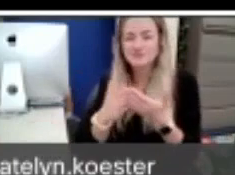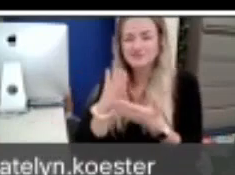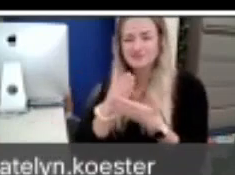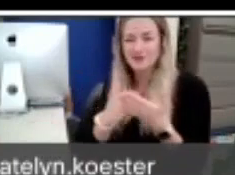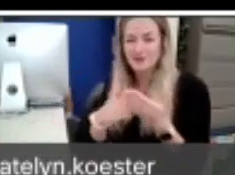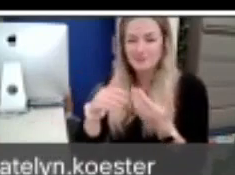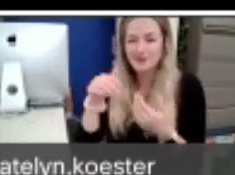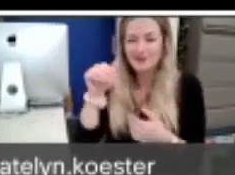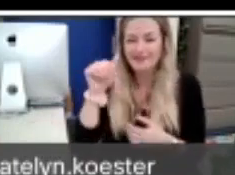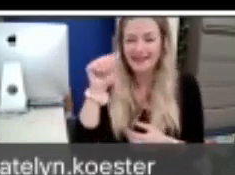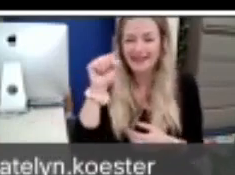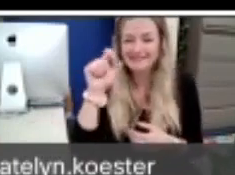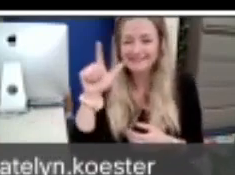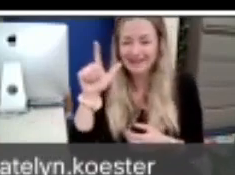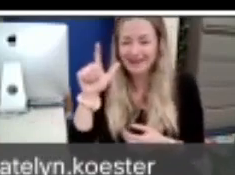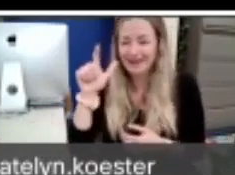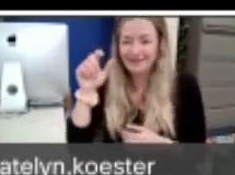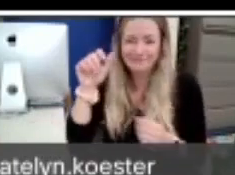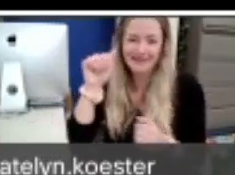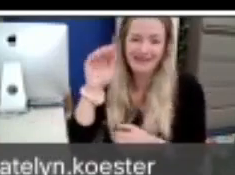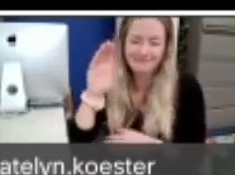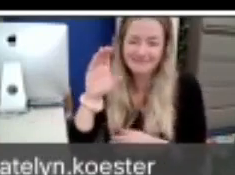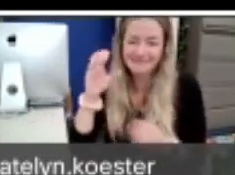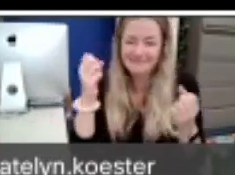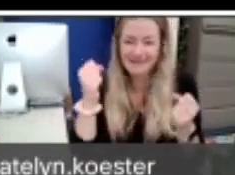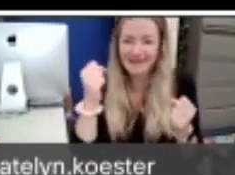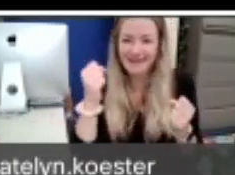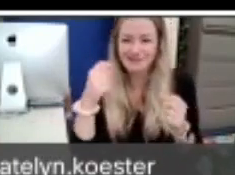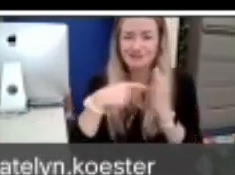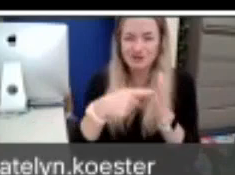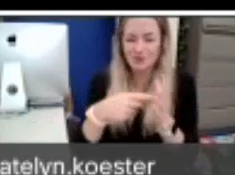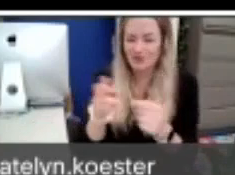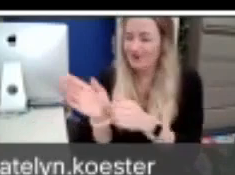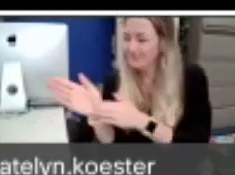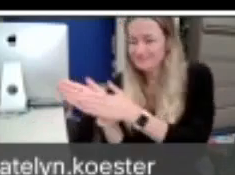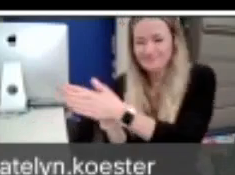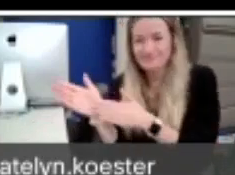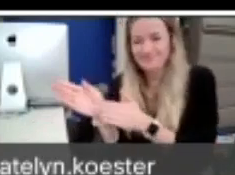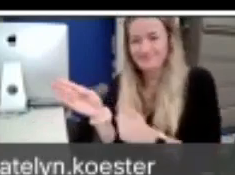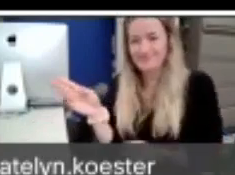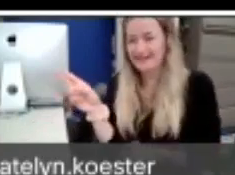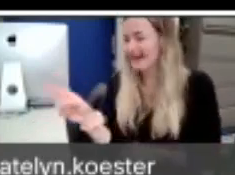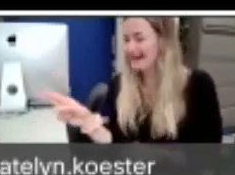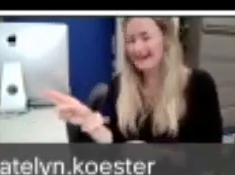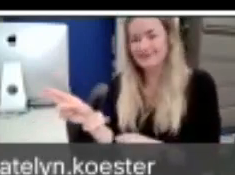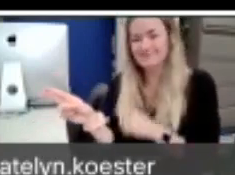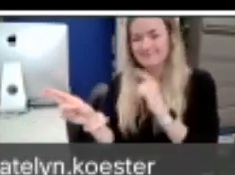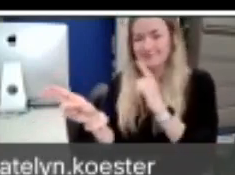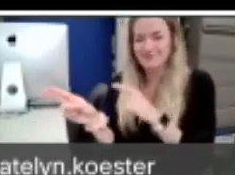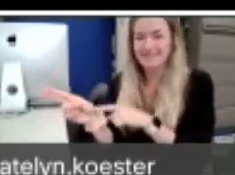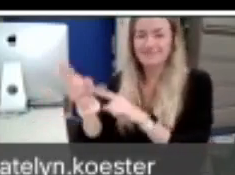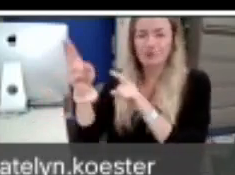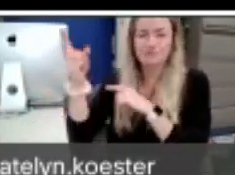E R E S A. I have of the ASL signs, and like